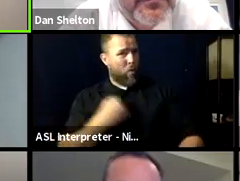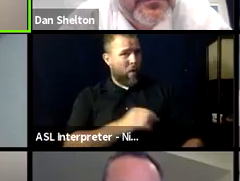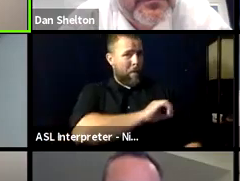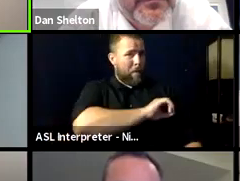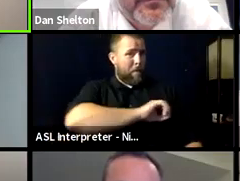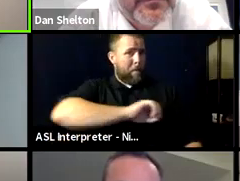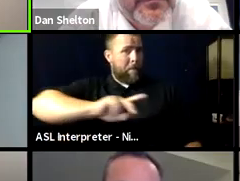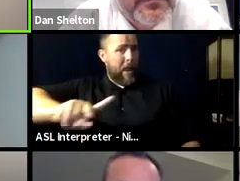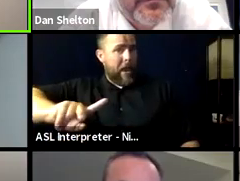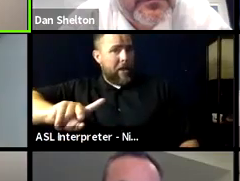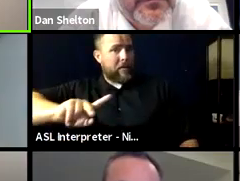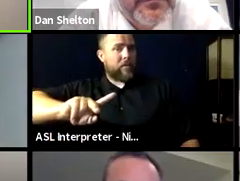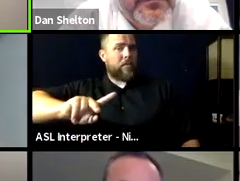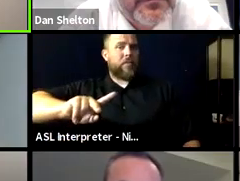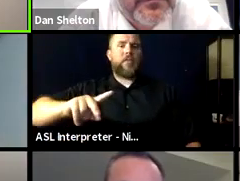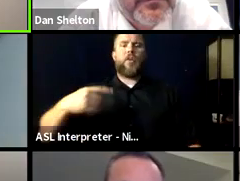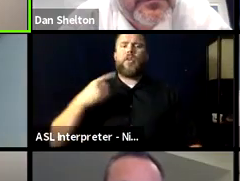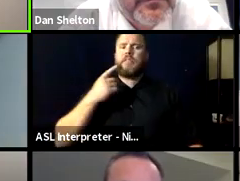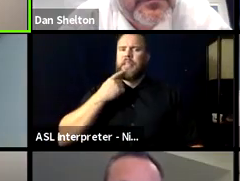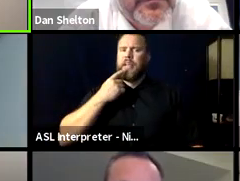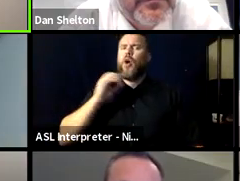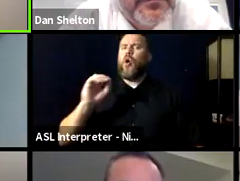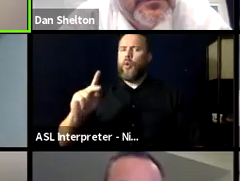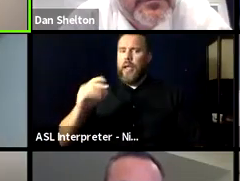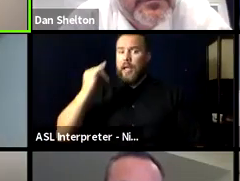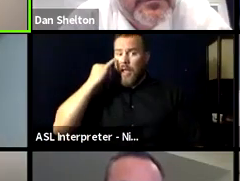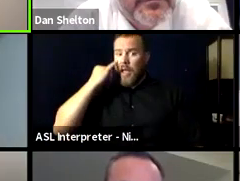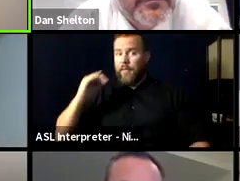that would make us say we have to stop